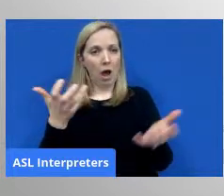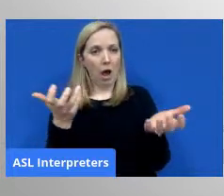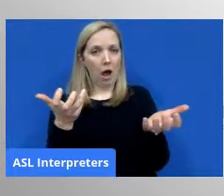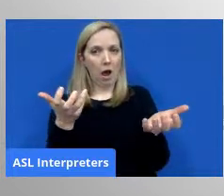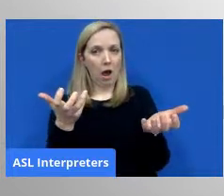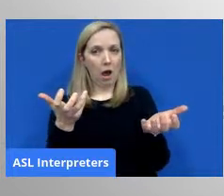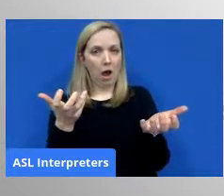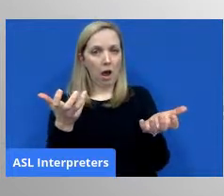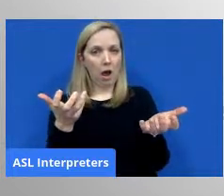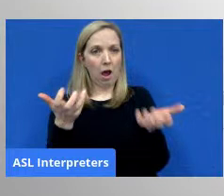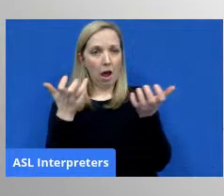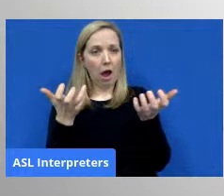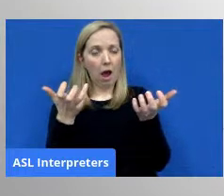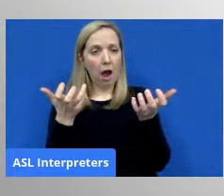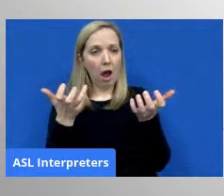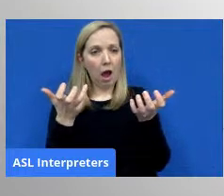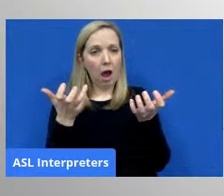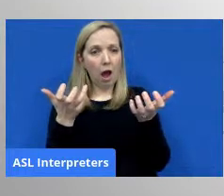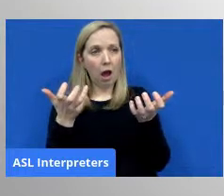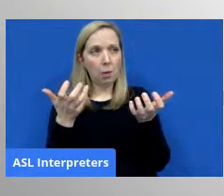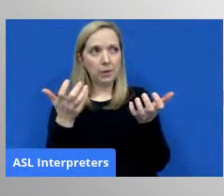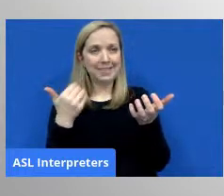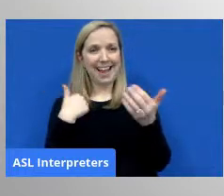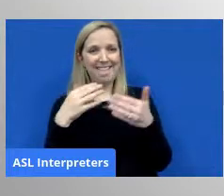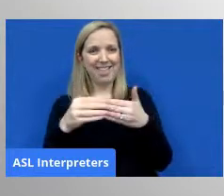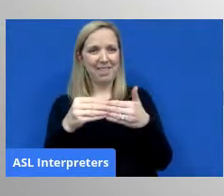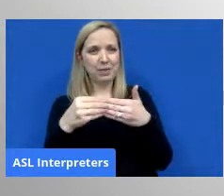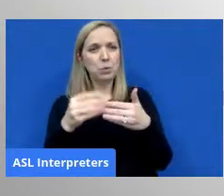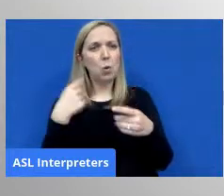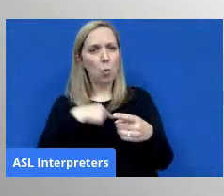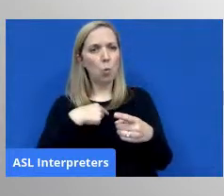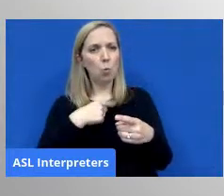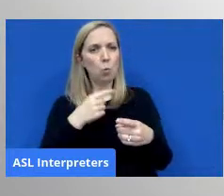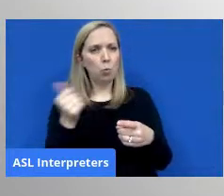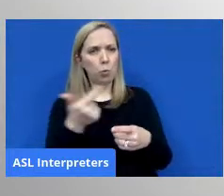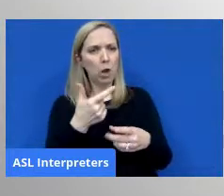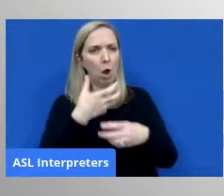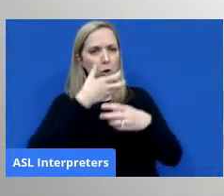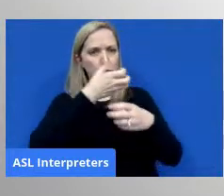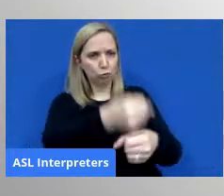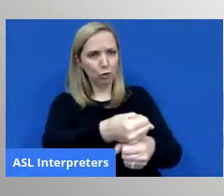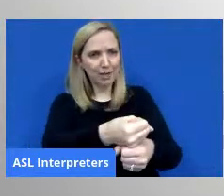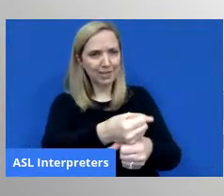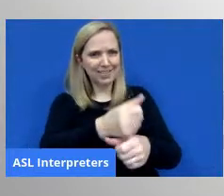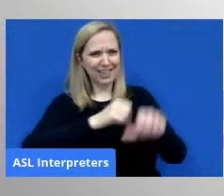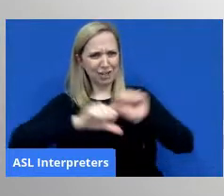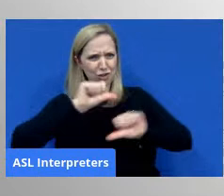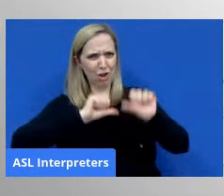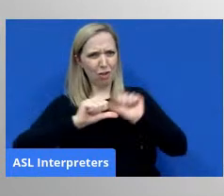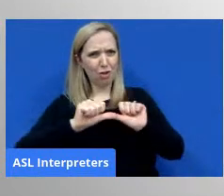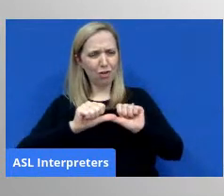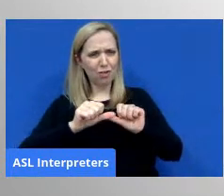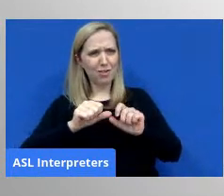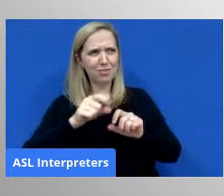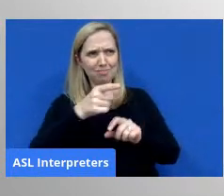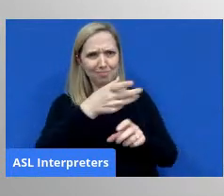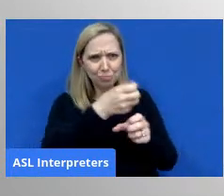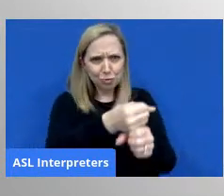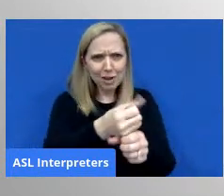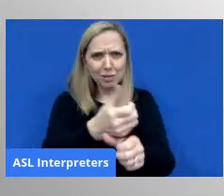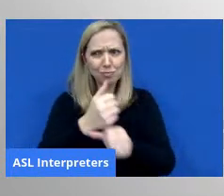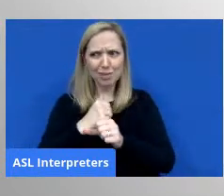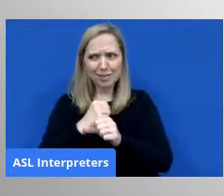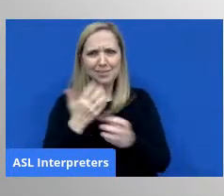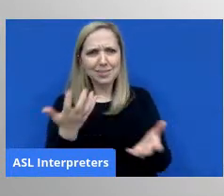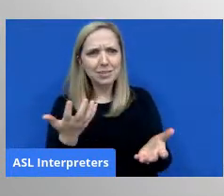all trust each other. I don't think, the good part is that I don't think any of the former members are, from what I can